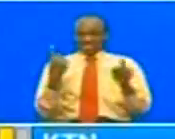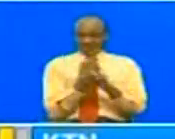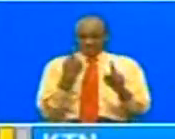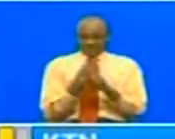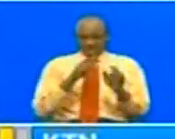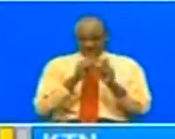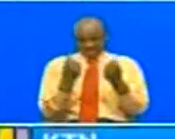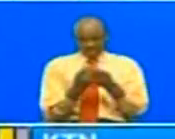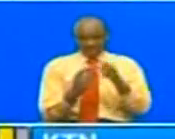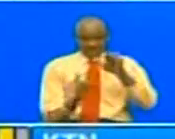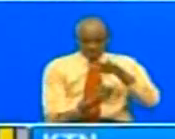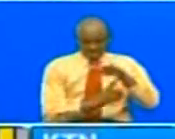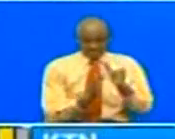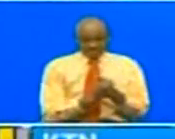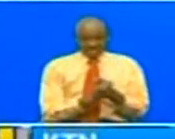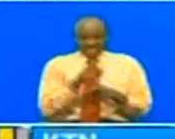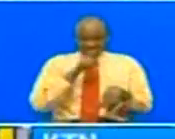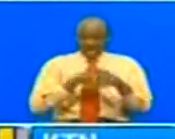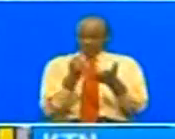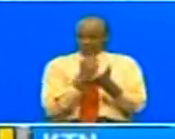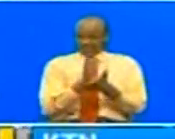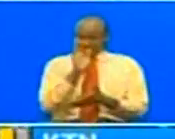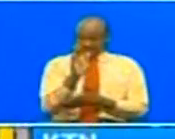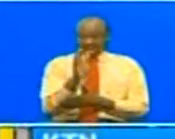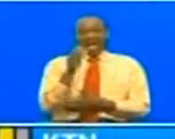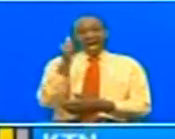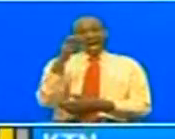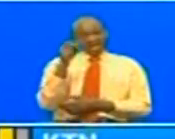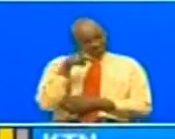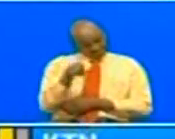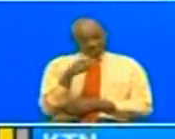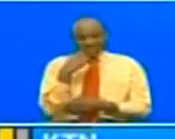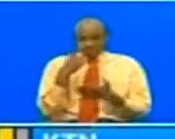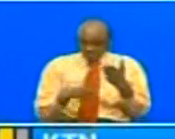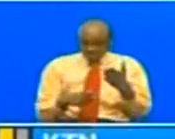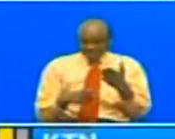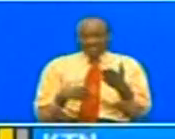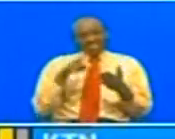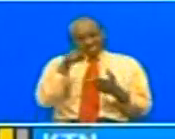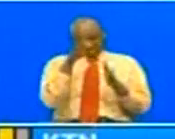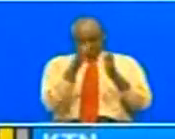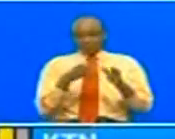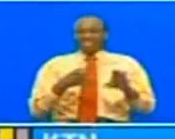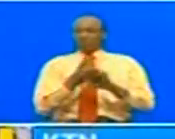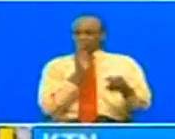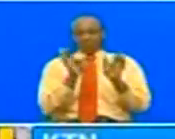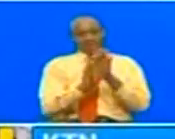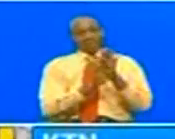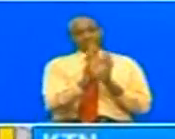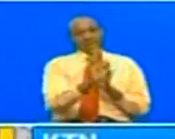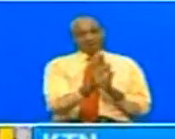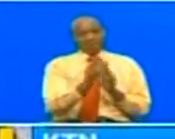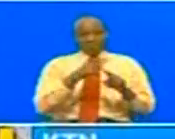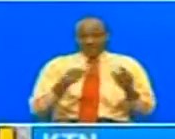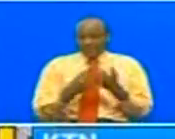and marginalized communities. Later in her office, Anne Waiguru mobilized women and demanded that Chepkonga should withdraw his bill.